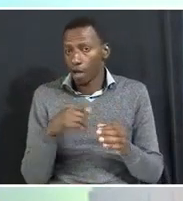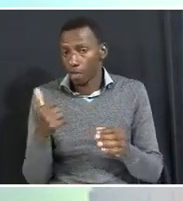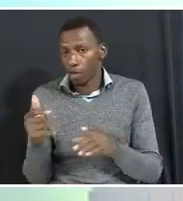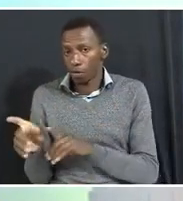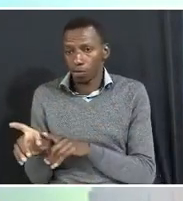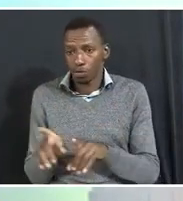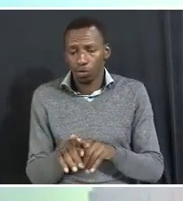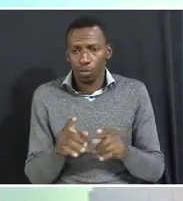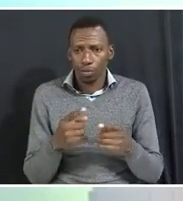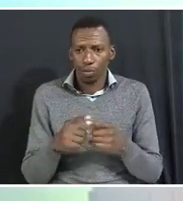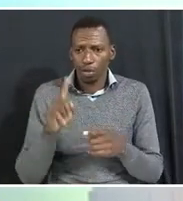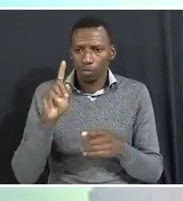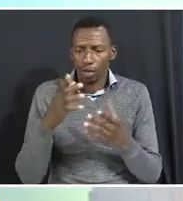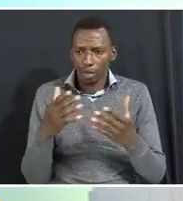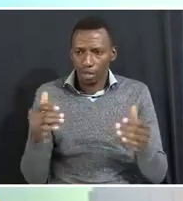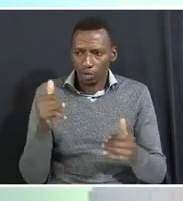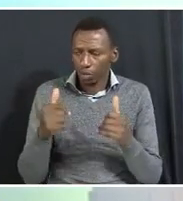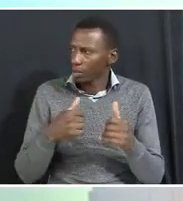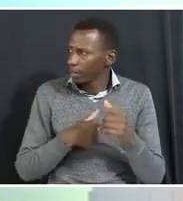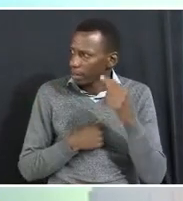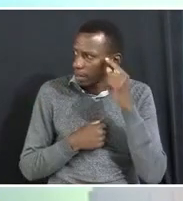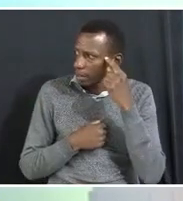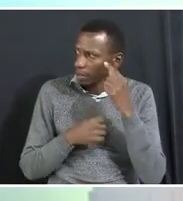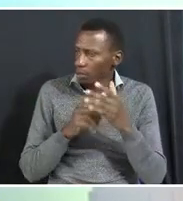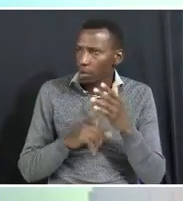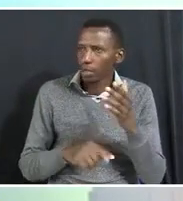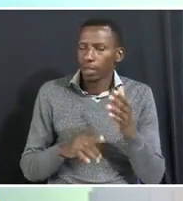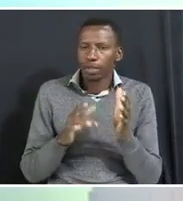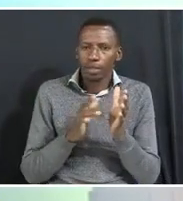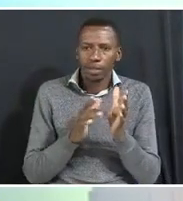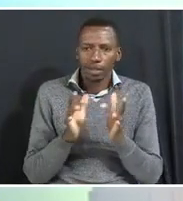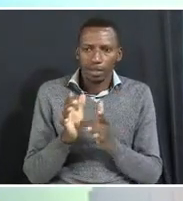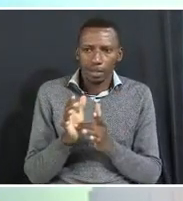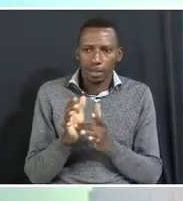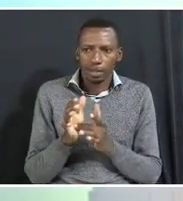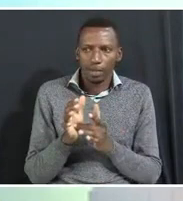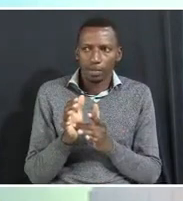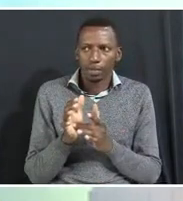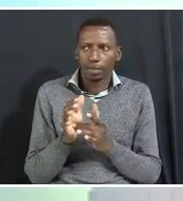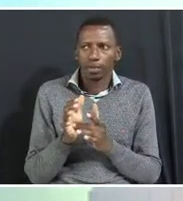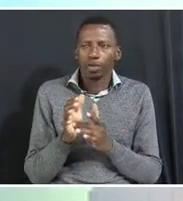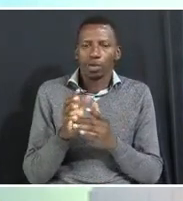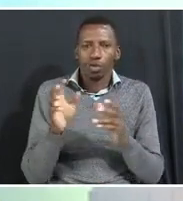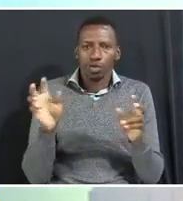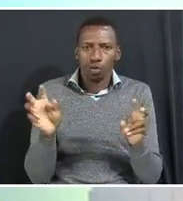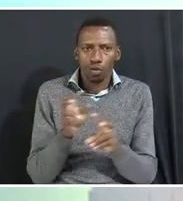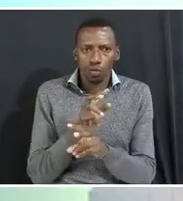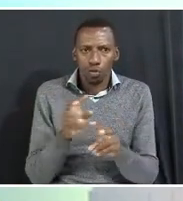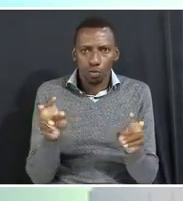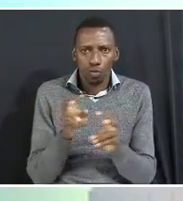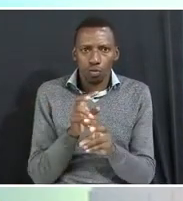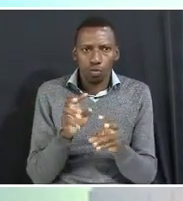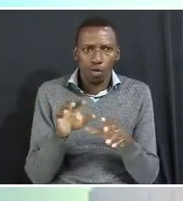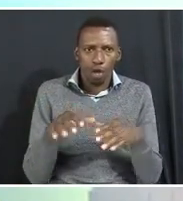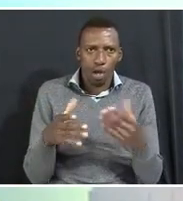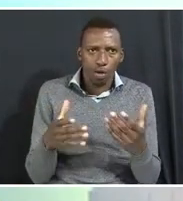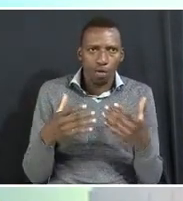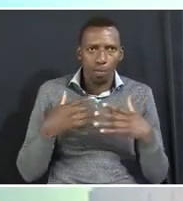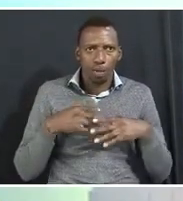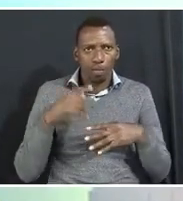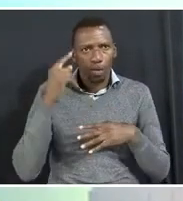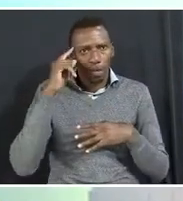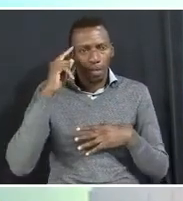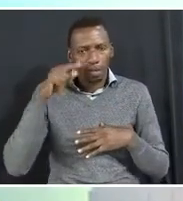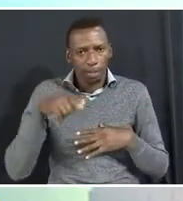But one thing that I could think of is Jesus looked in the day of which men could consider